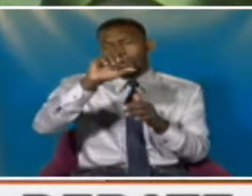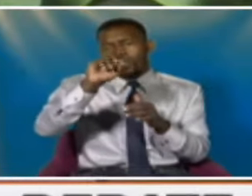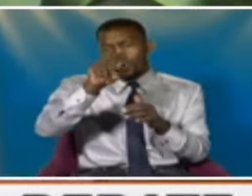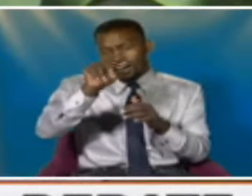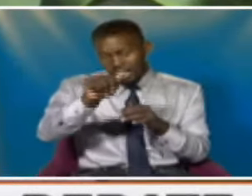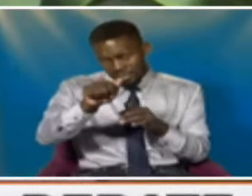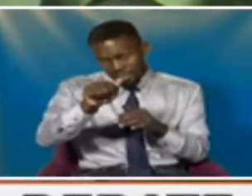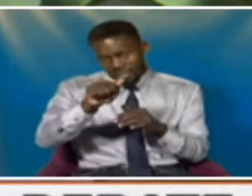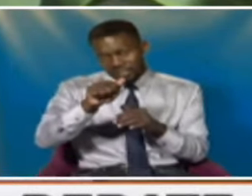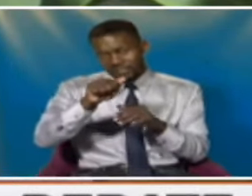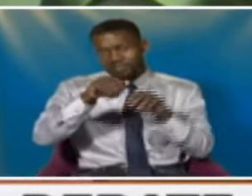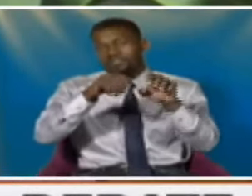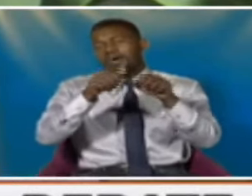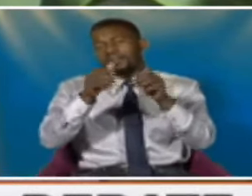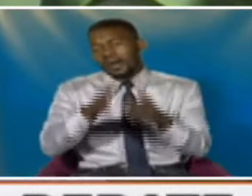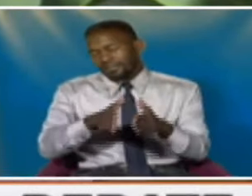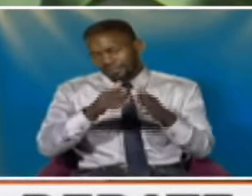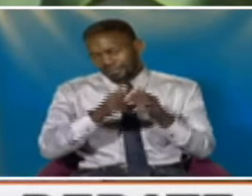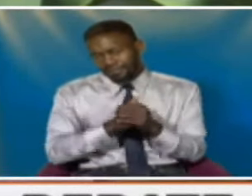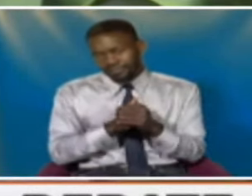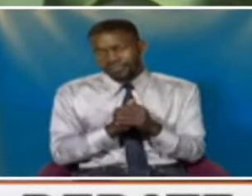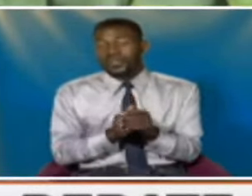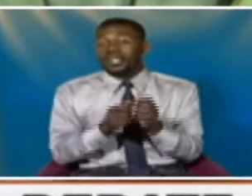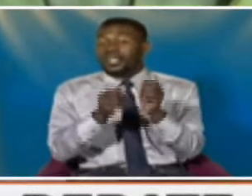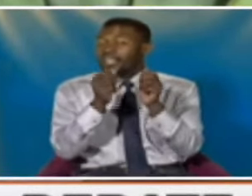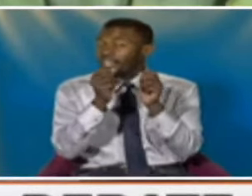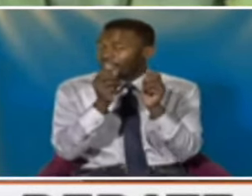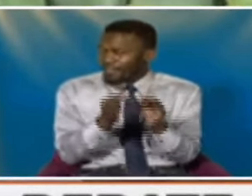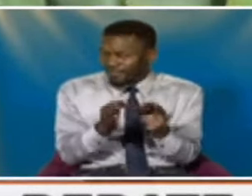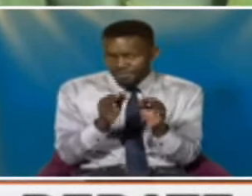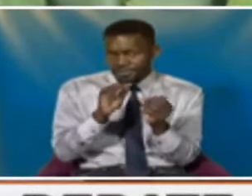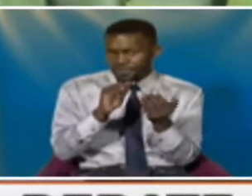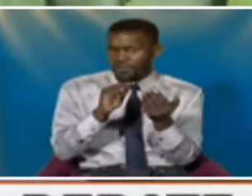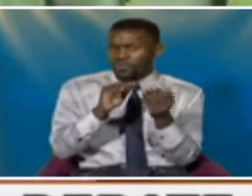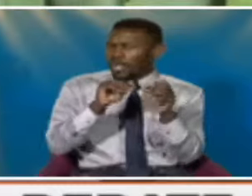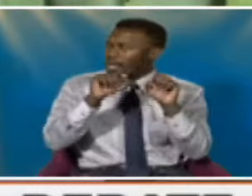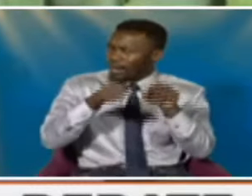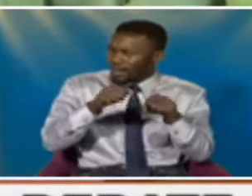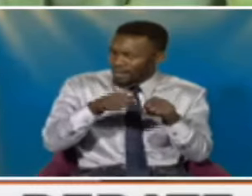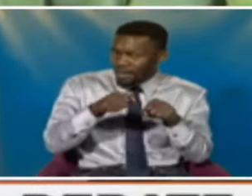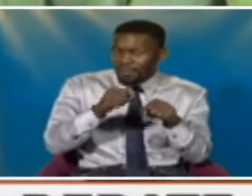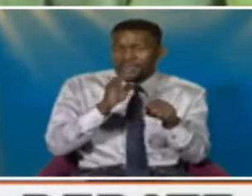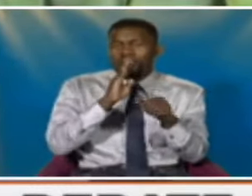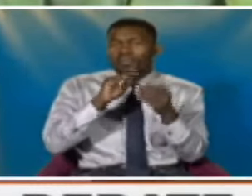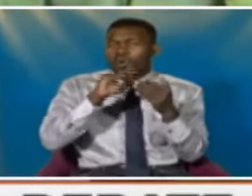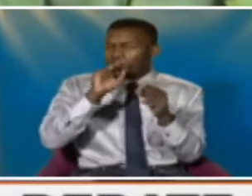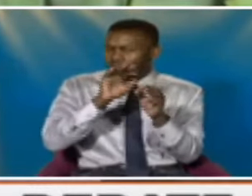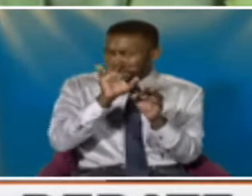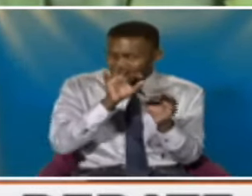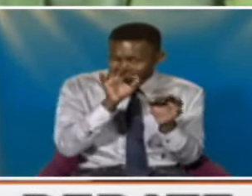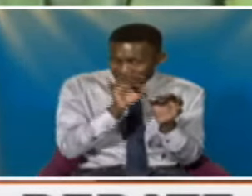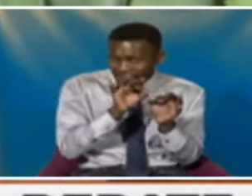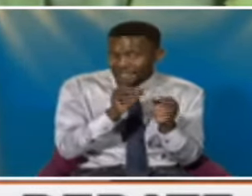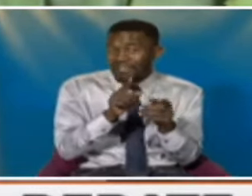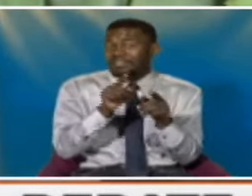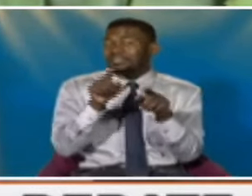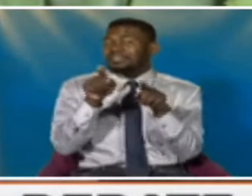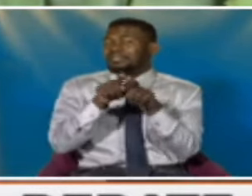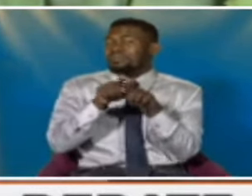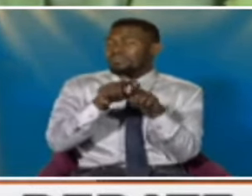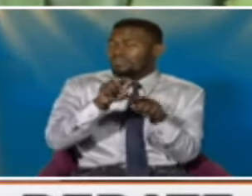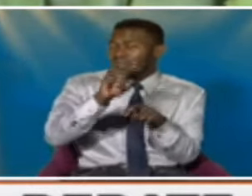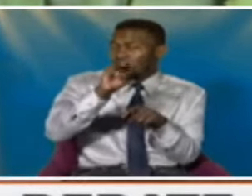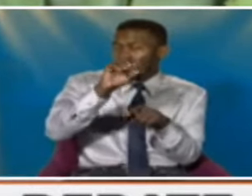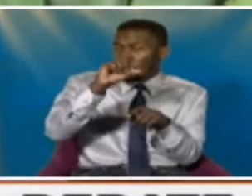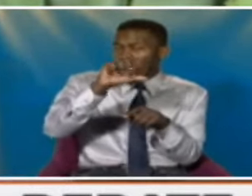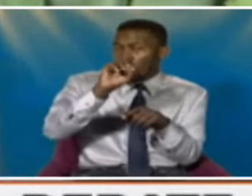some ambiguity, if there is need for more specificity, Muguka can also be included. It